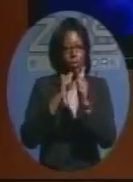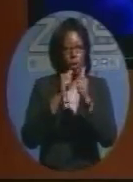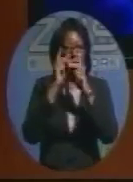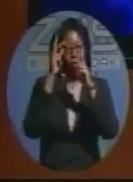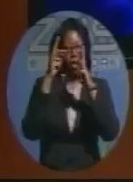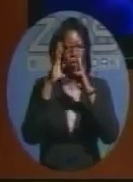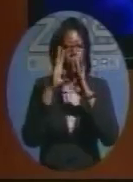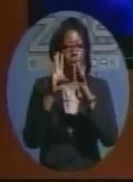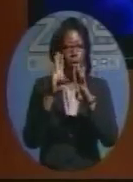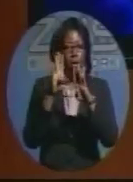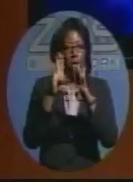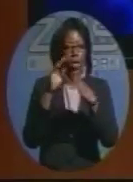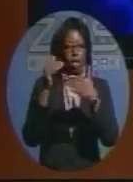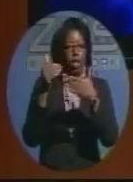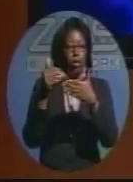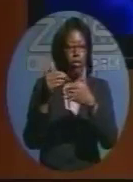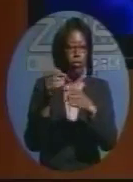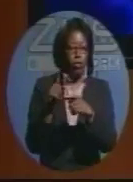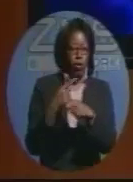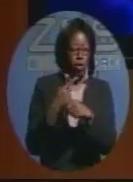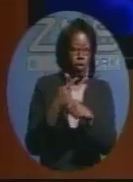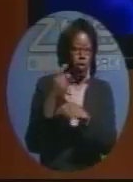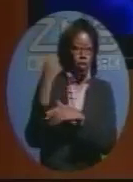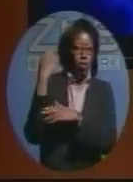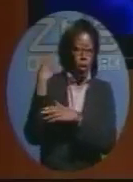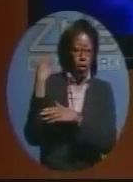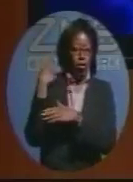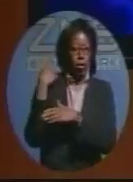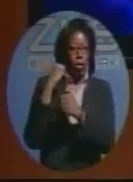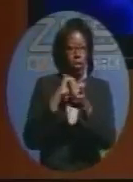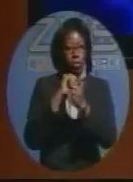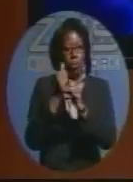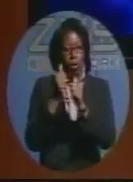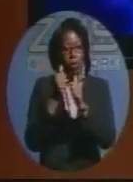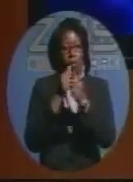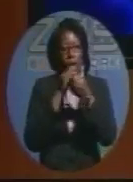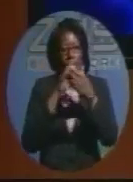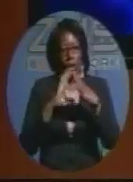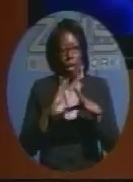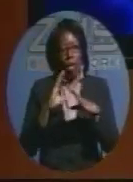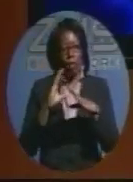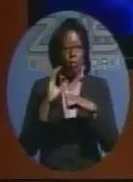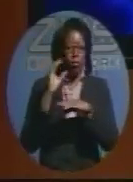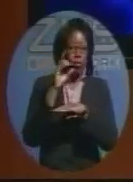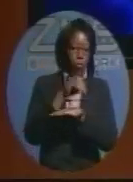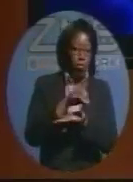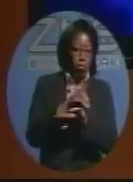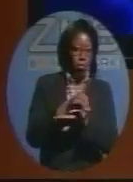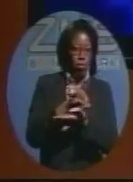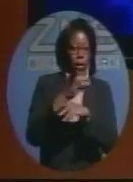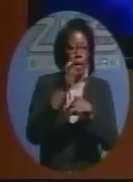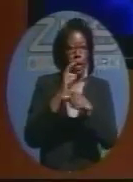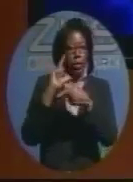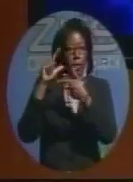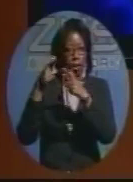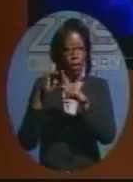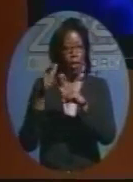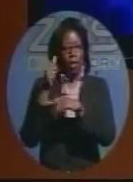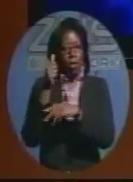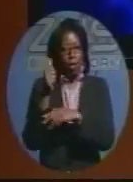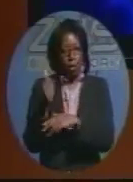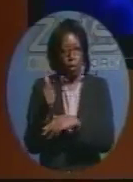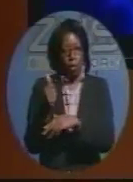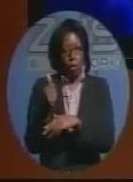over the game from the first referee spot. A sometimes calm, sometimes forceful presence in the sport that some nights he kept the league running on his own and the